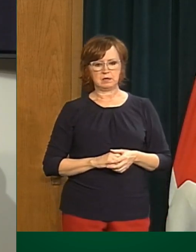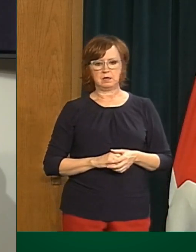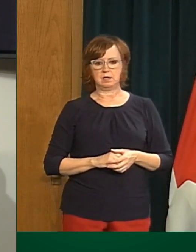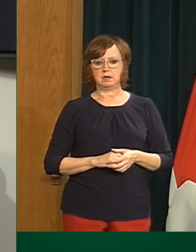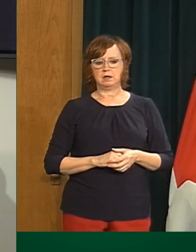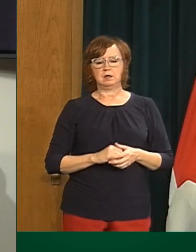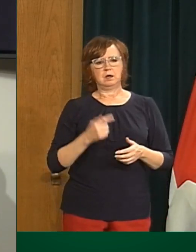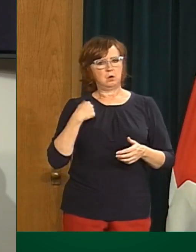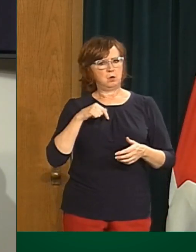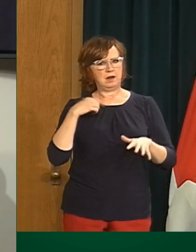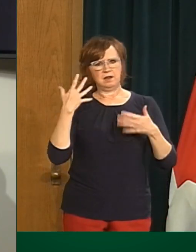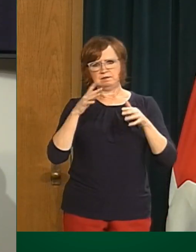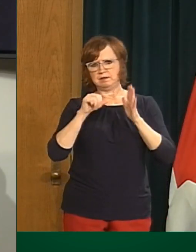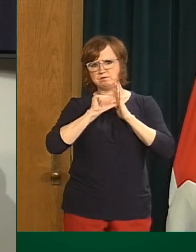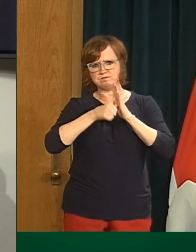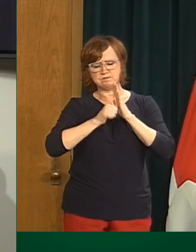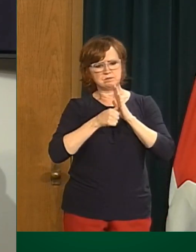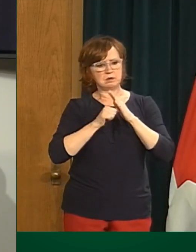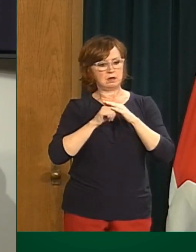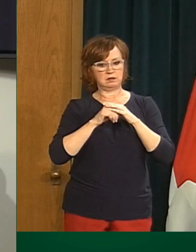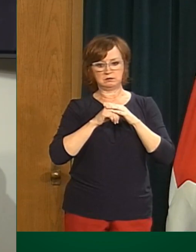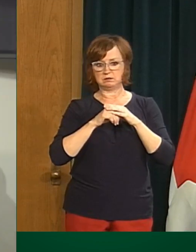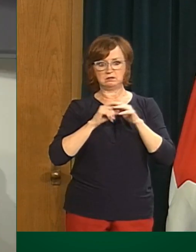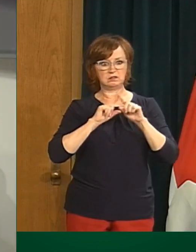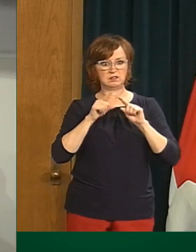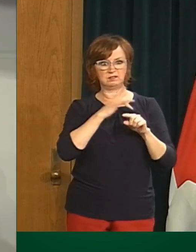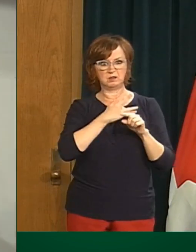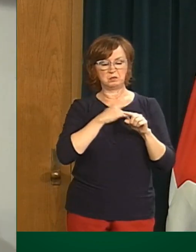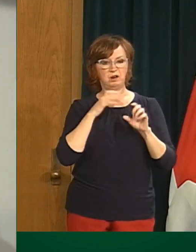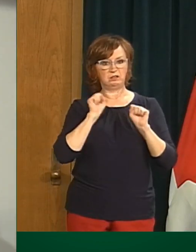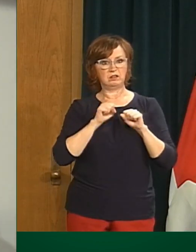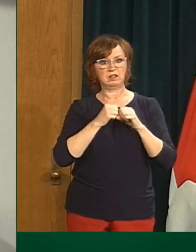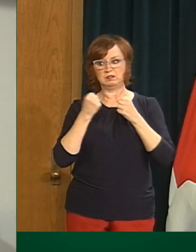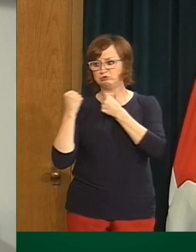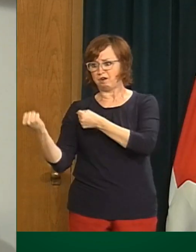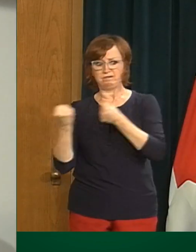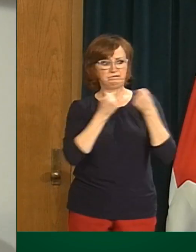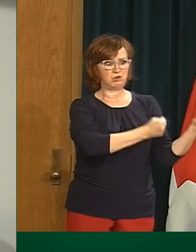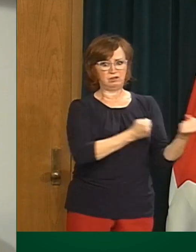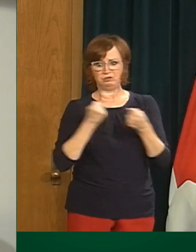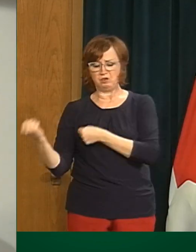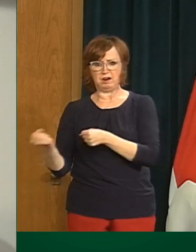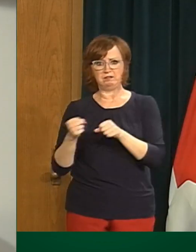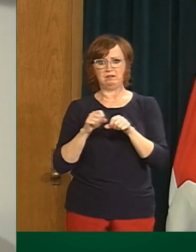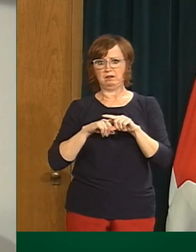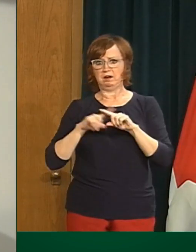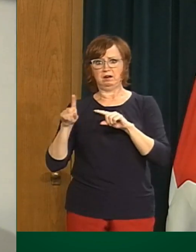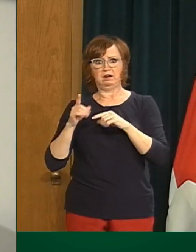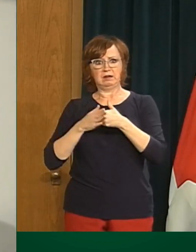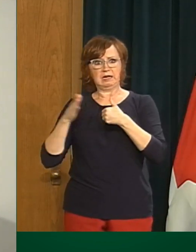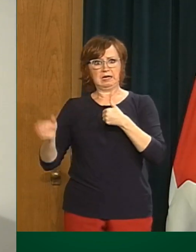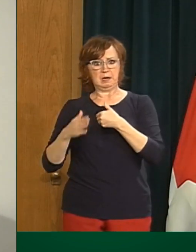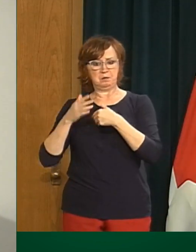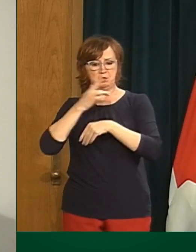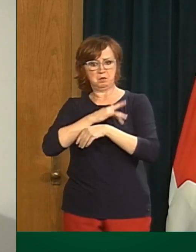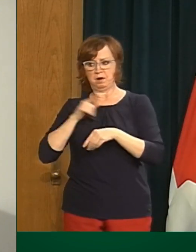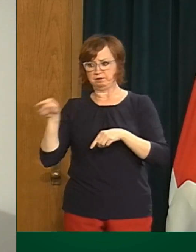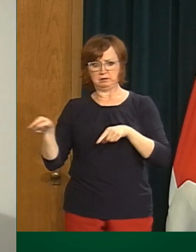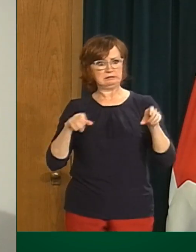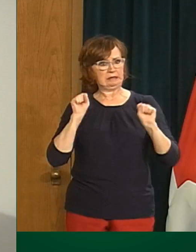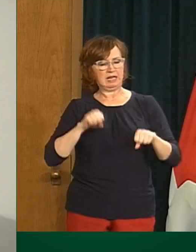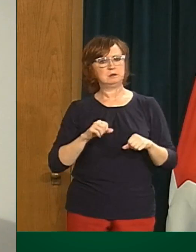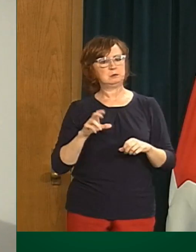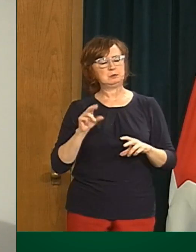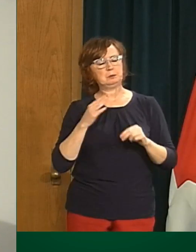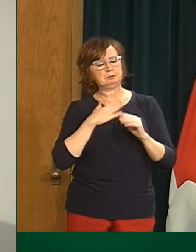interprovincial travel to essential travel only. Even within the province, I think it's important to emphasize, as in the future, there'll be